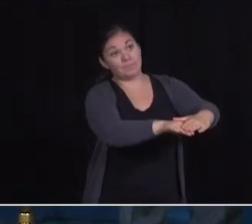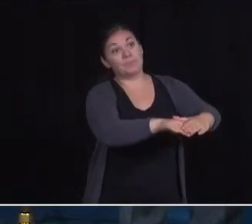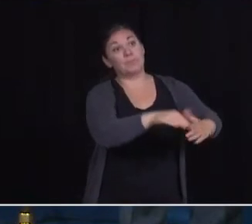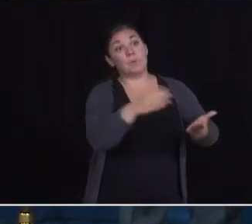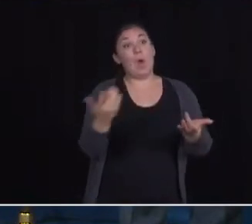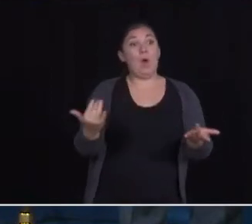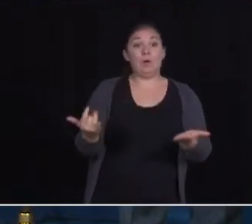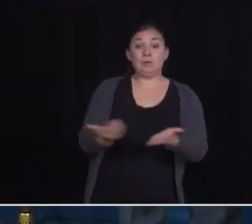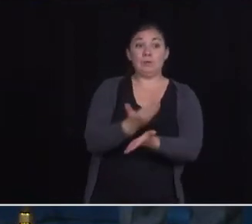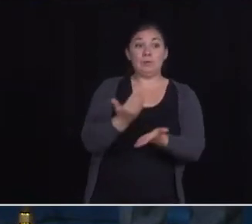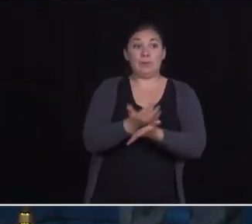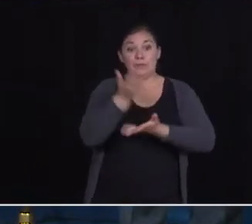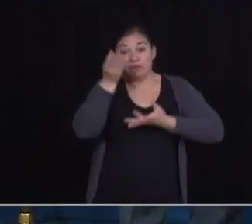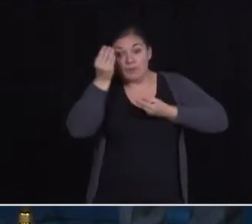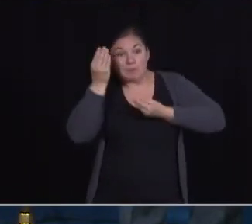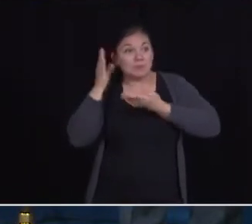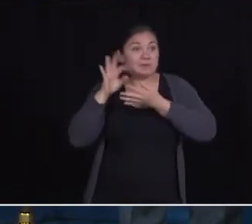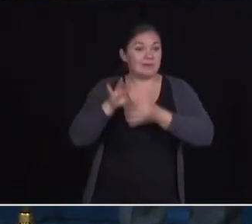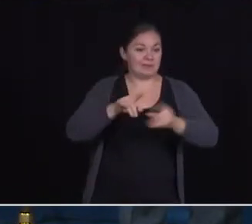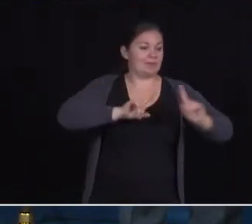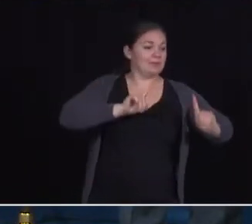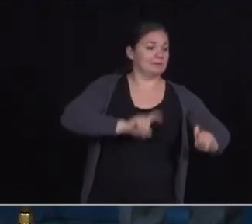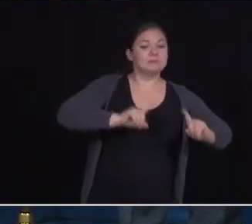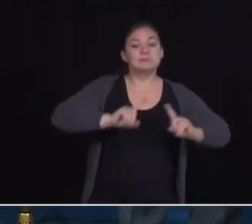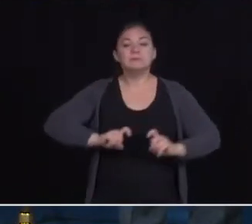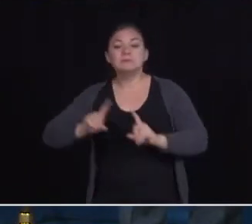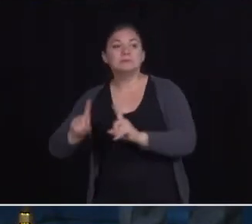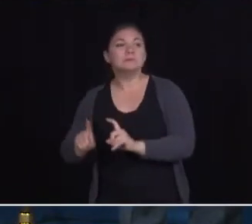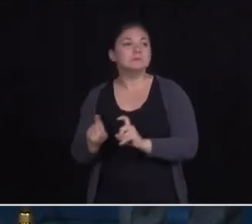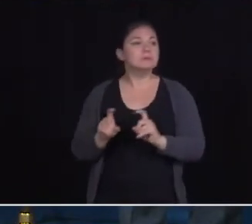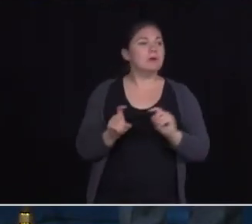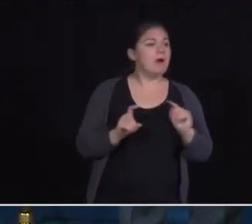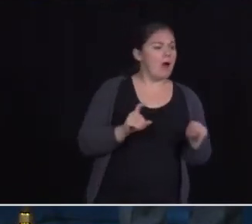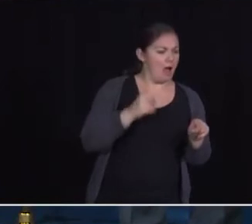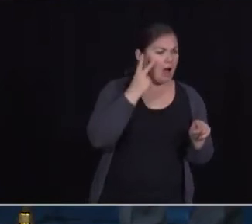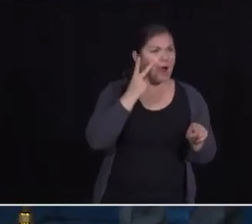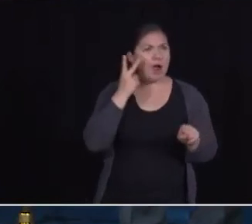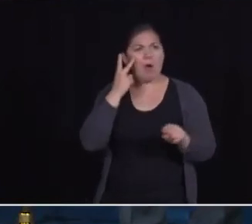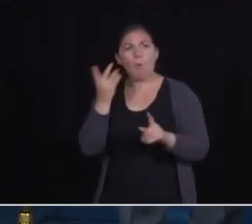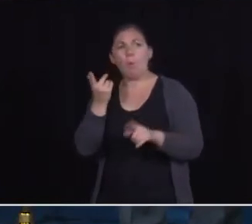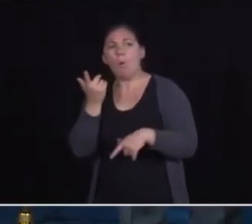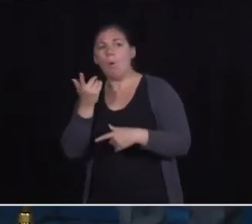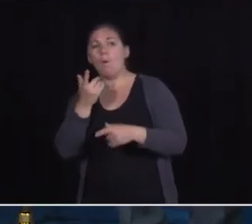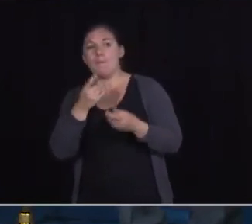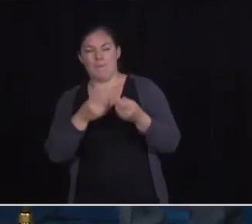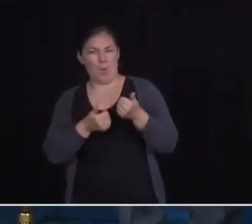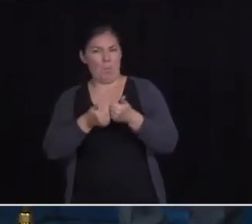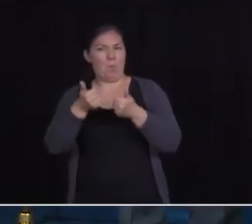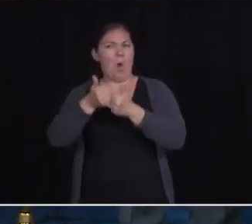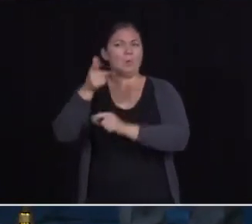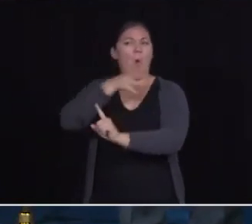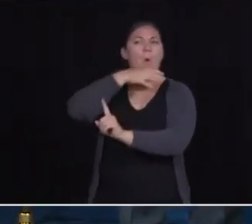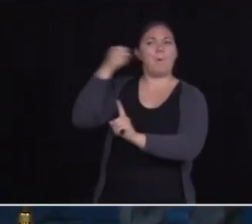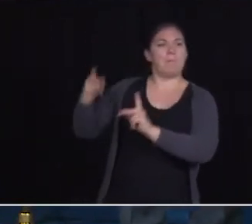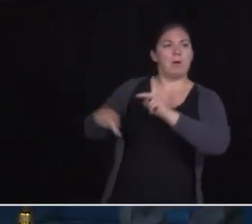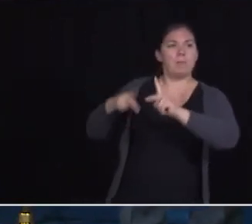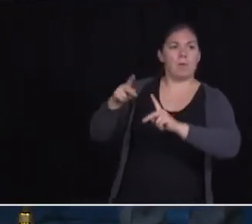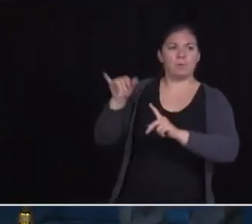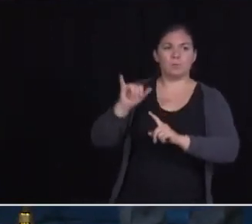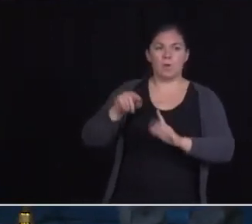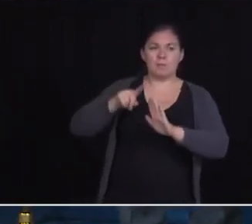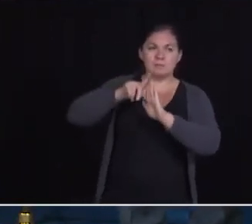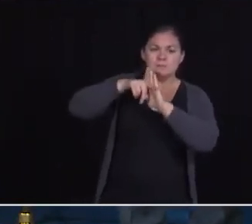data. It showed a continued spillover into older age groups, and the ability to kind of look at some more detailed data as well.